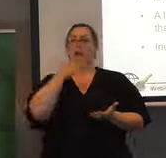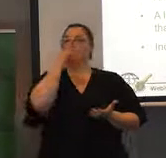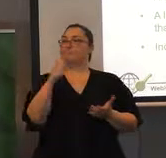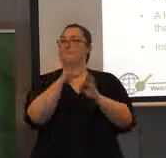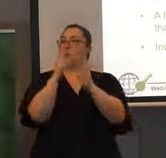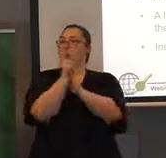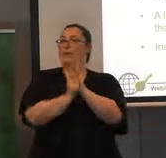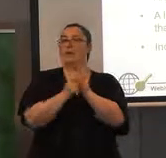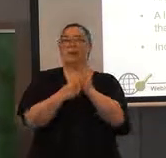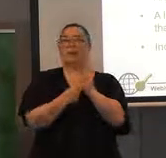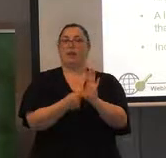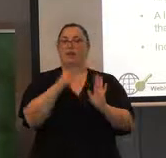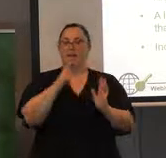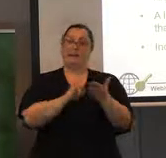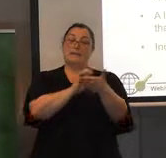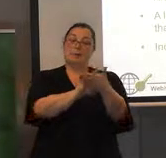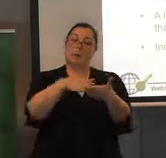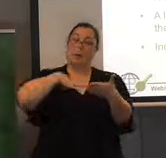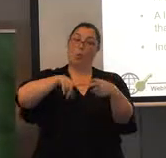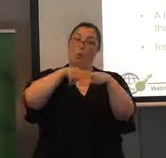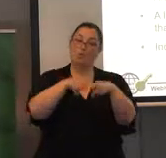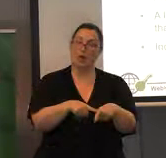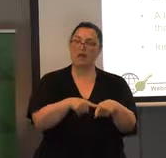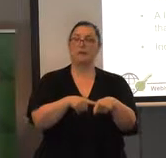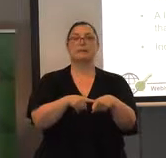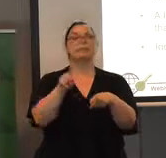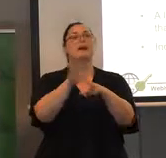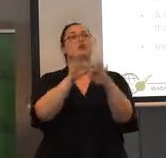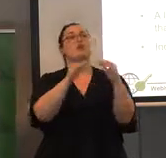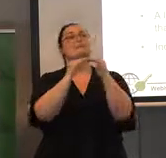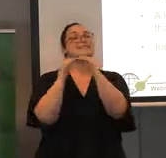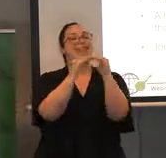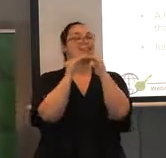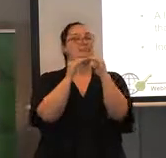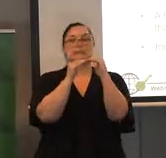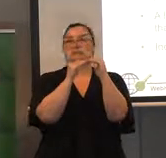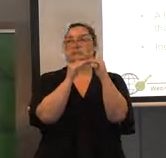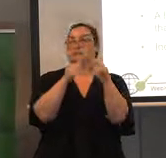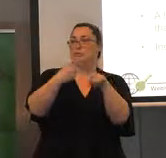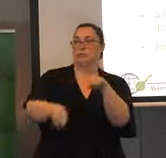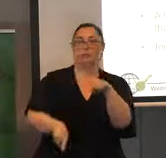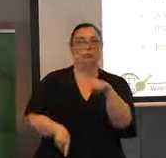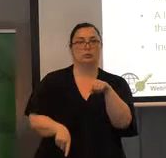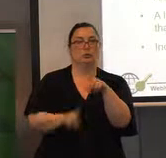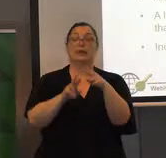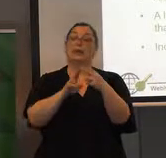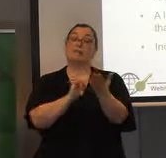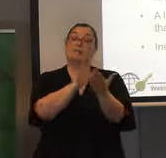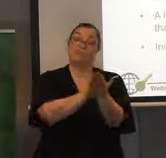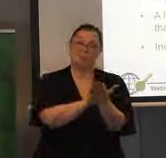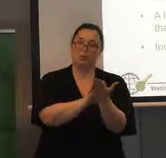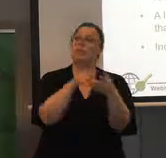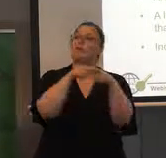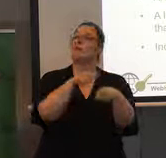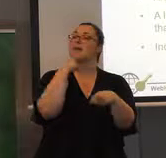legal recourse for them. They had put in there that they wanted it to be compliant, but they had no standard to relate to. If they had put